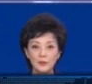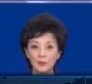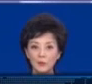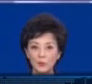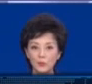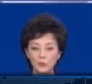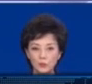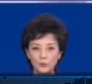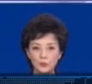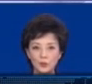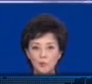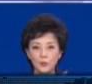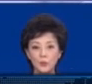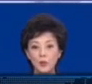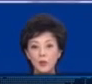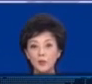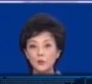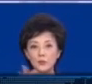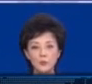area of scientific research.